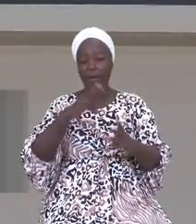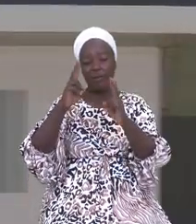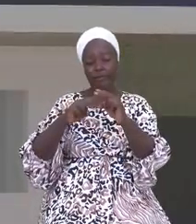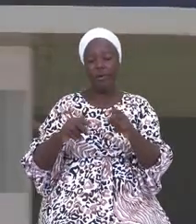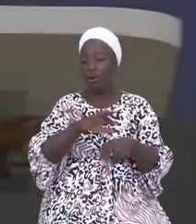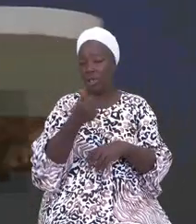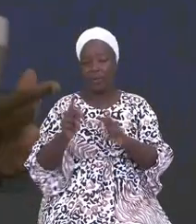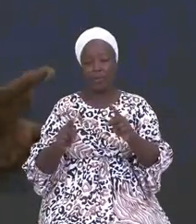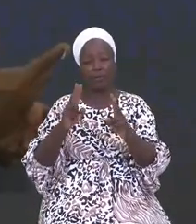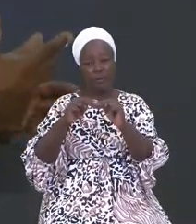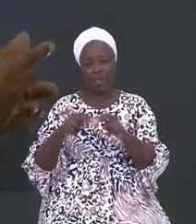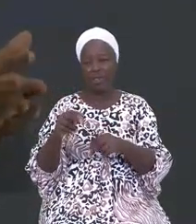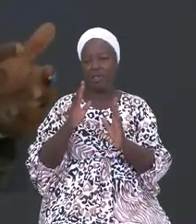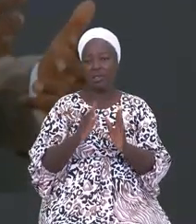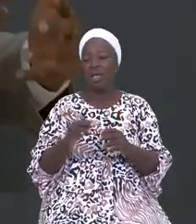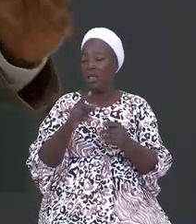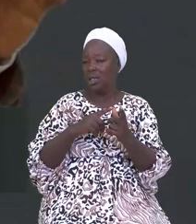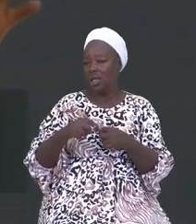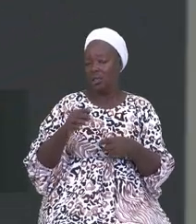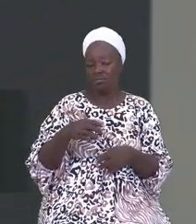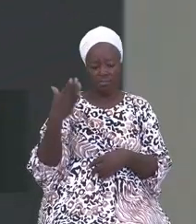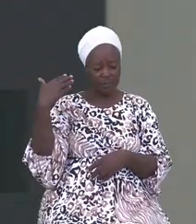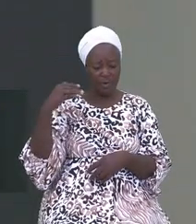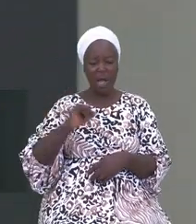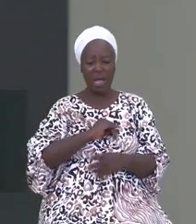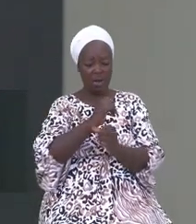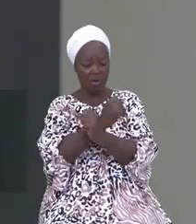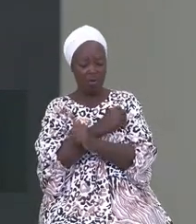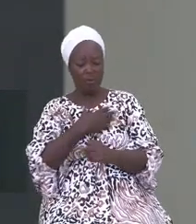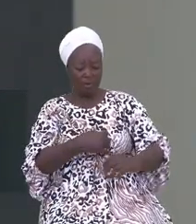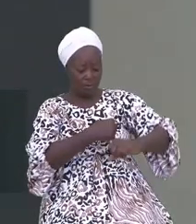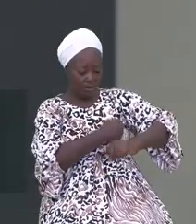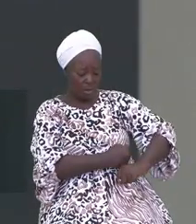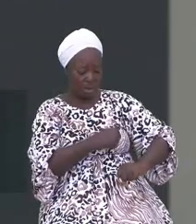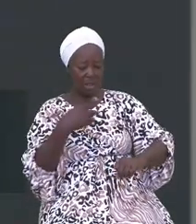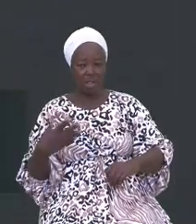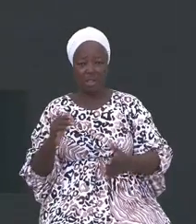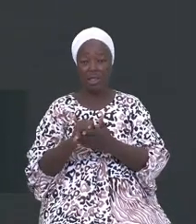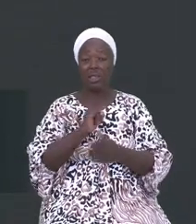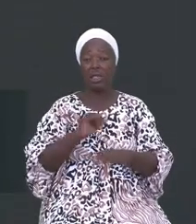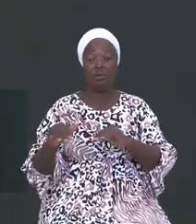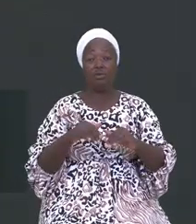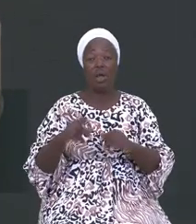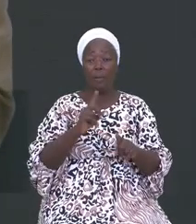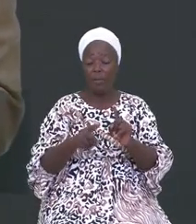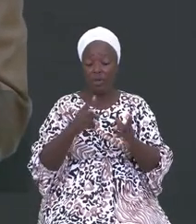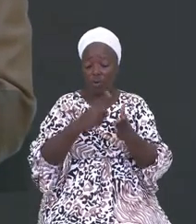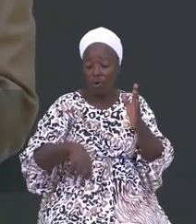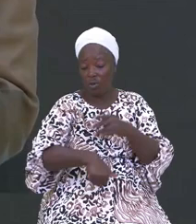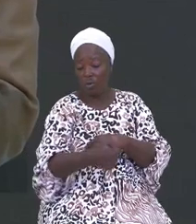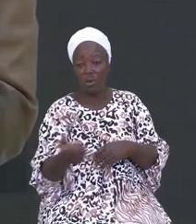love and protect the things that I do, but what others do, if